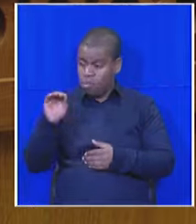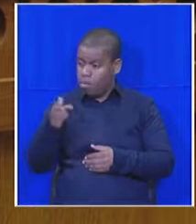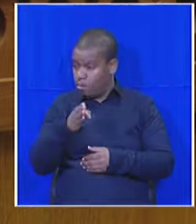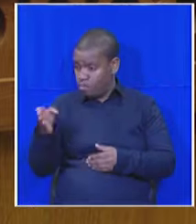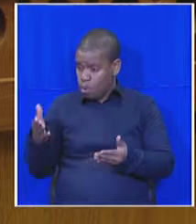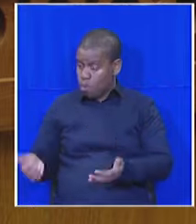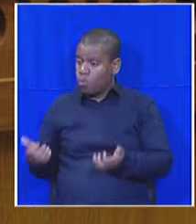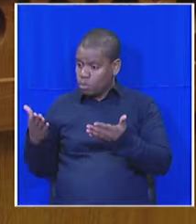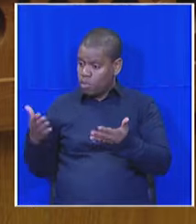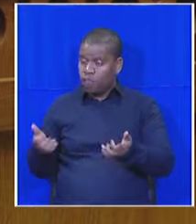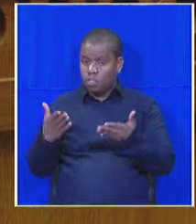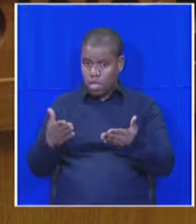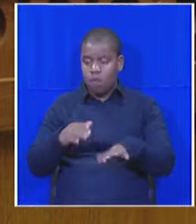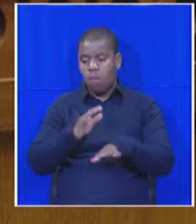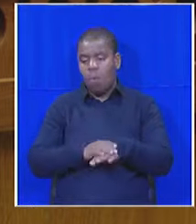people, the